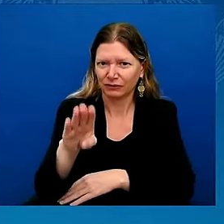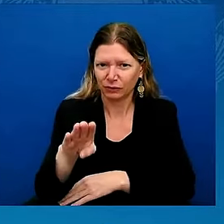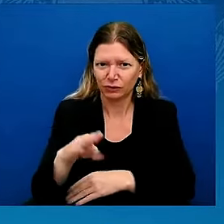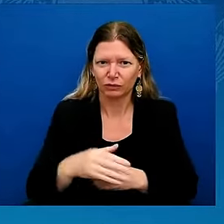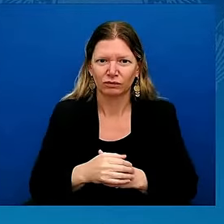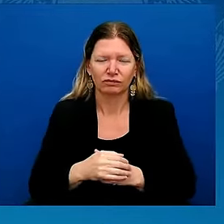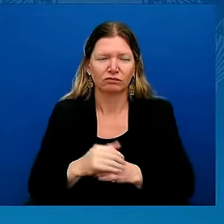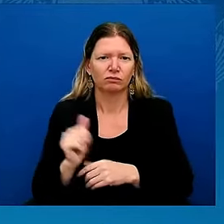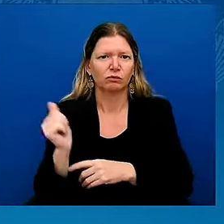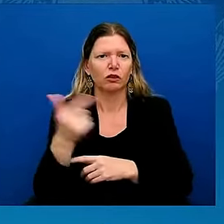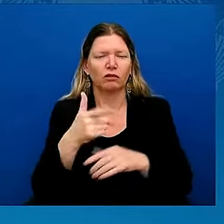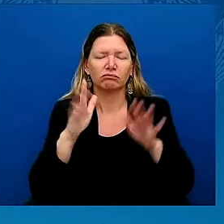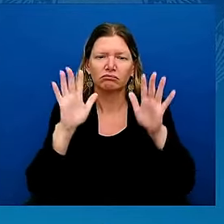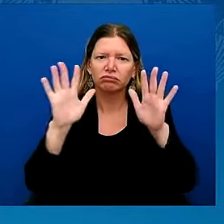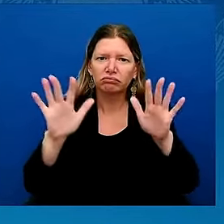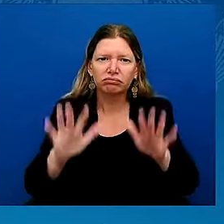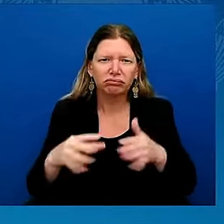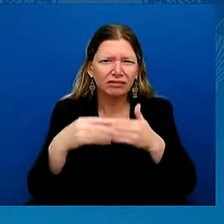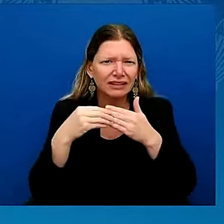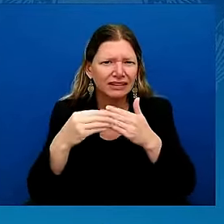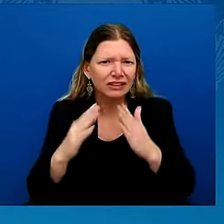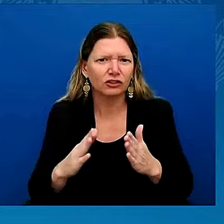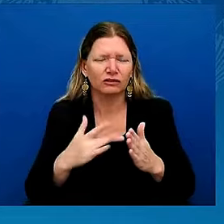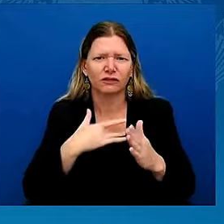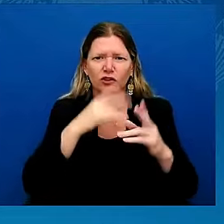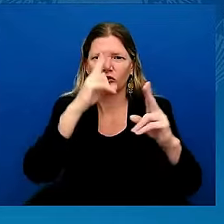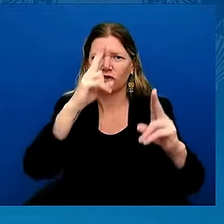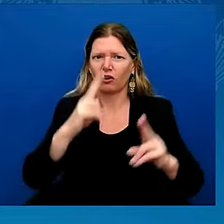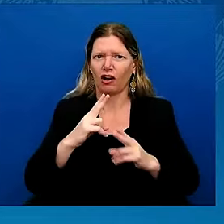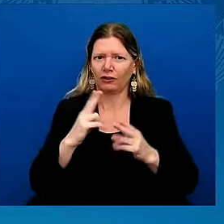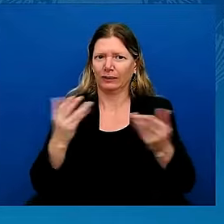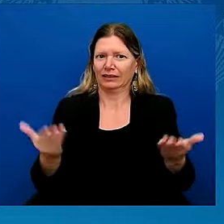and to everyone, happy Hispanic Heritage Month.